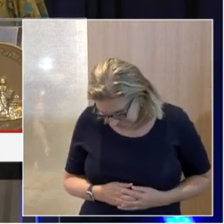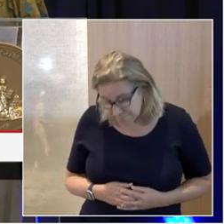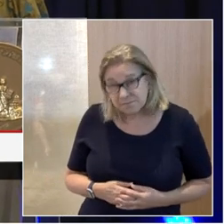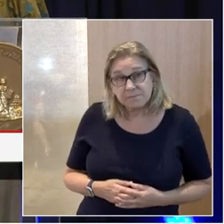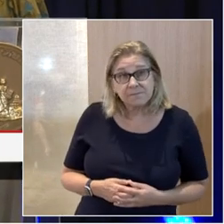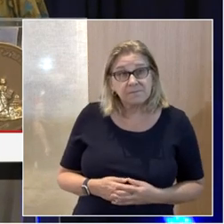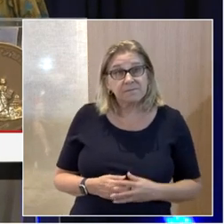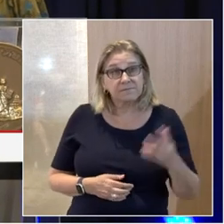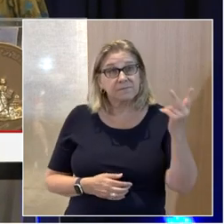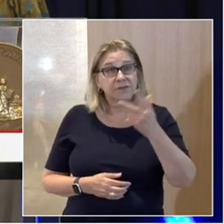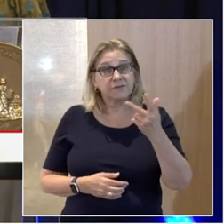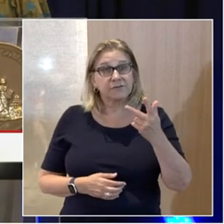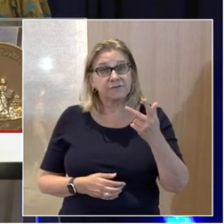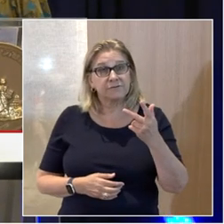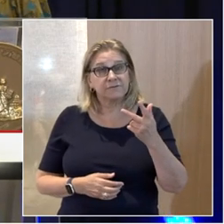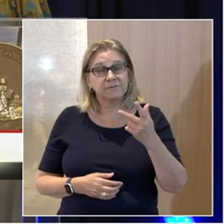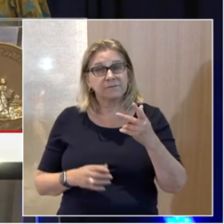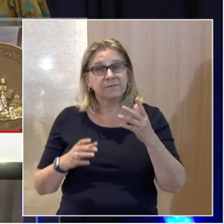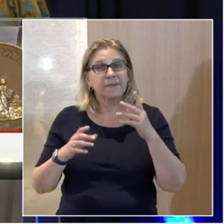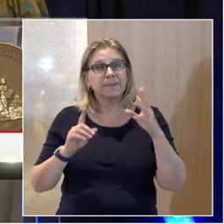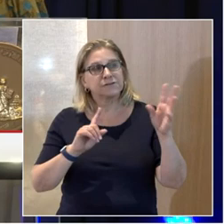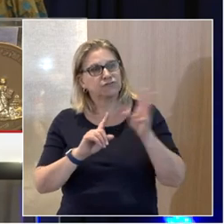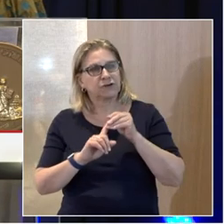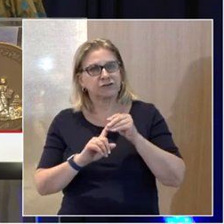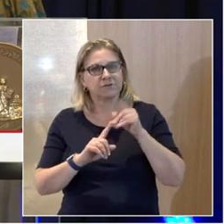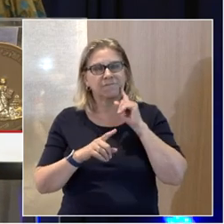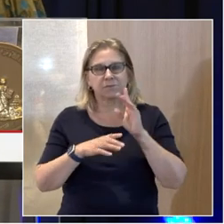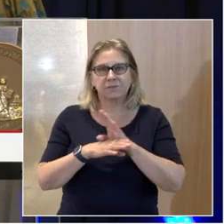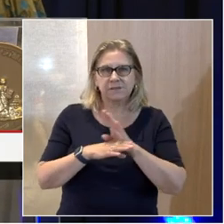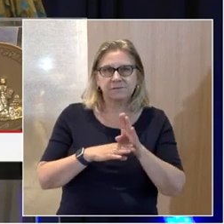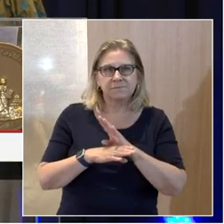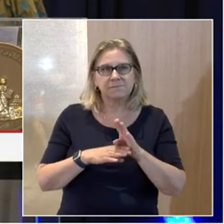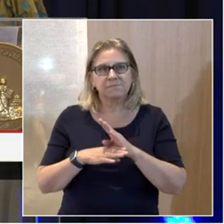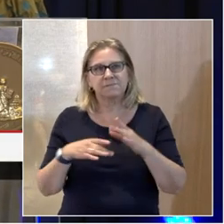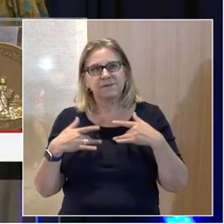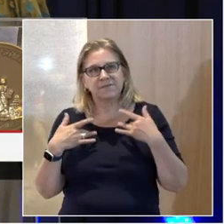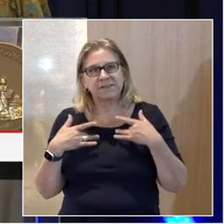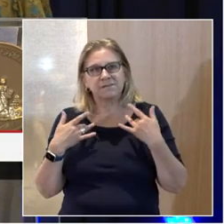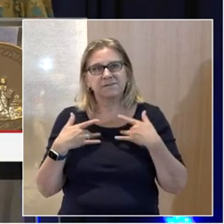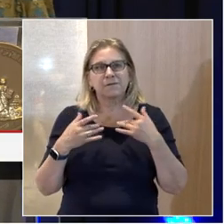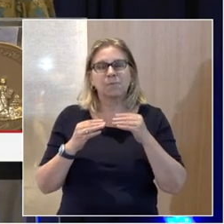and retention and bolster tourism, hospitality, and entertainment.